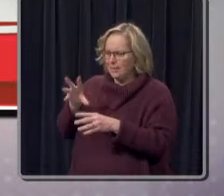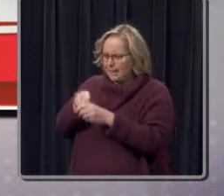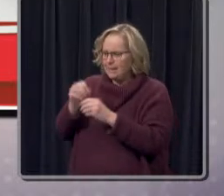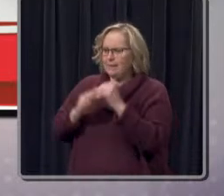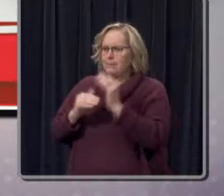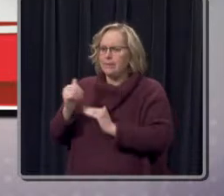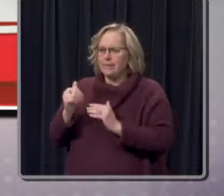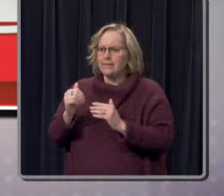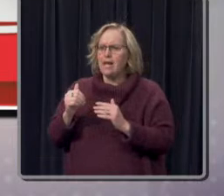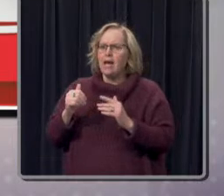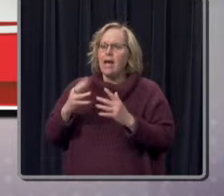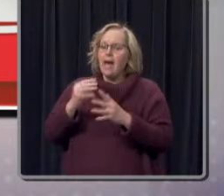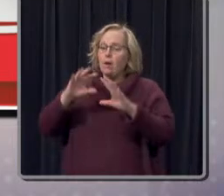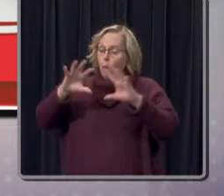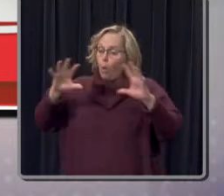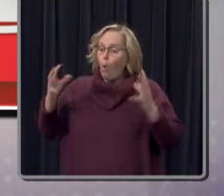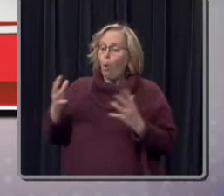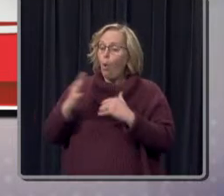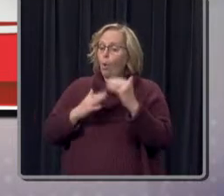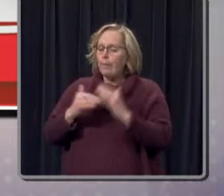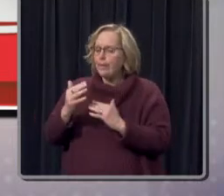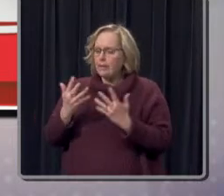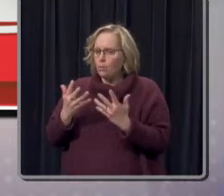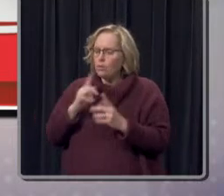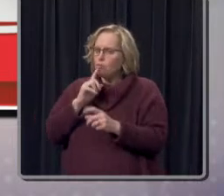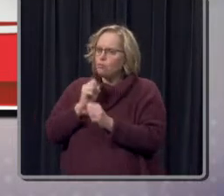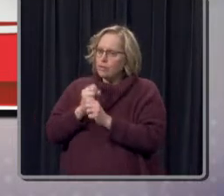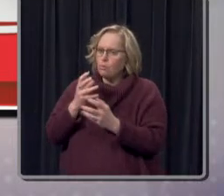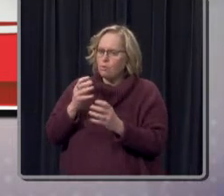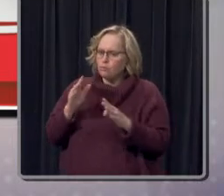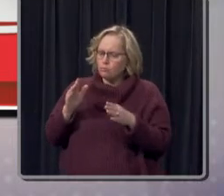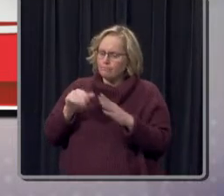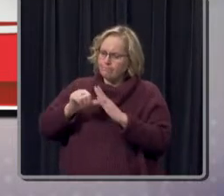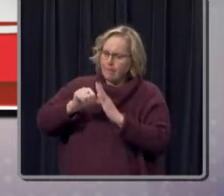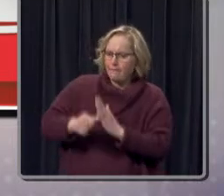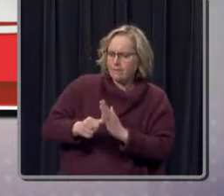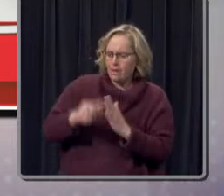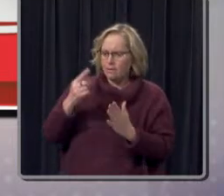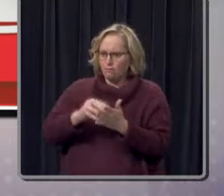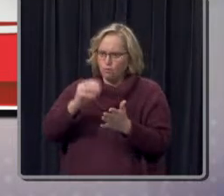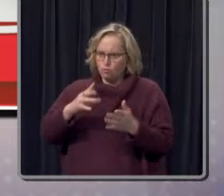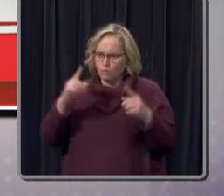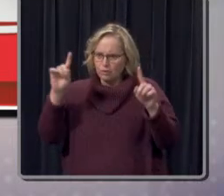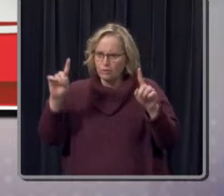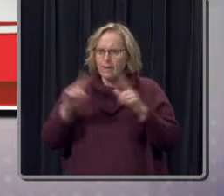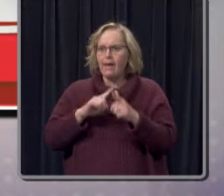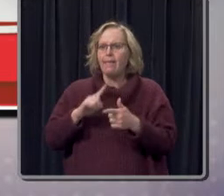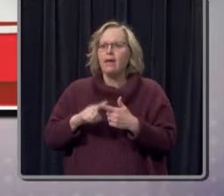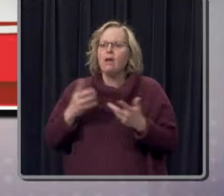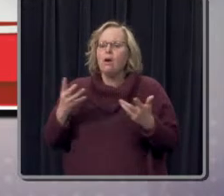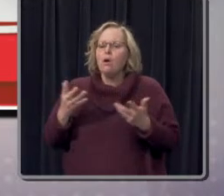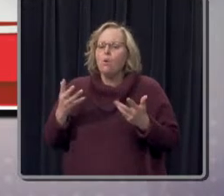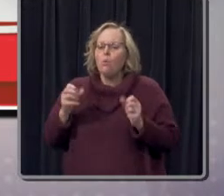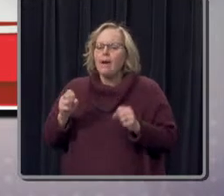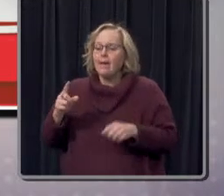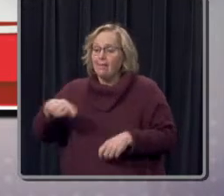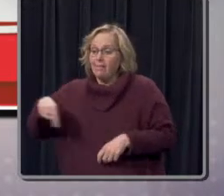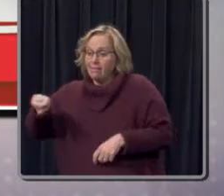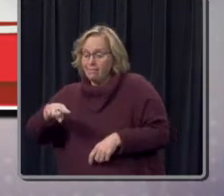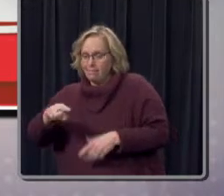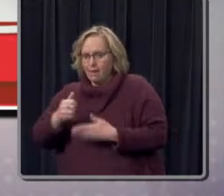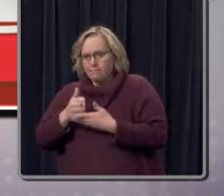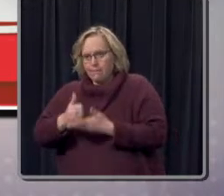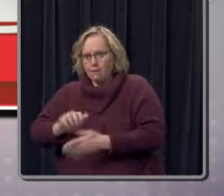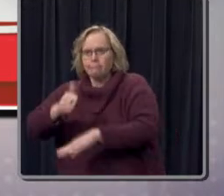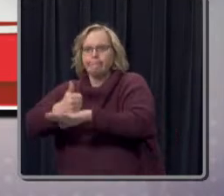is it that we want to focus on in terms of our student achievement? And then what are some things that they can help put in place, whether it be some